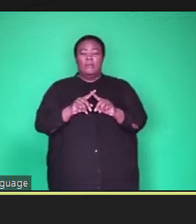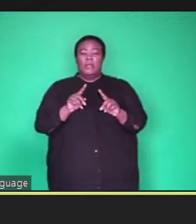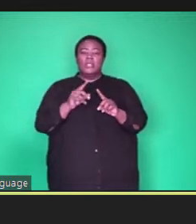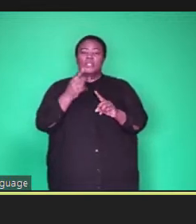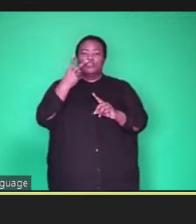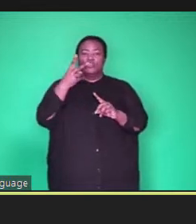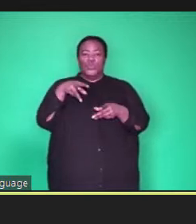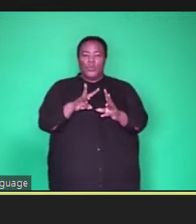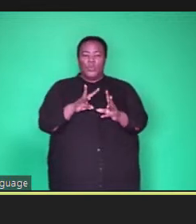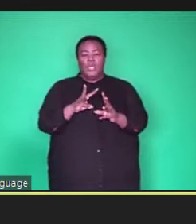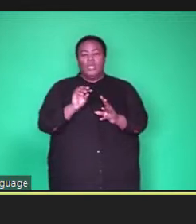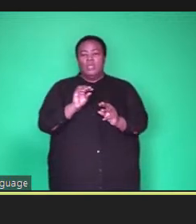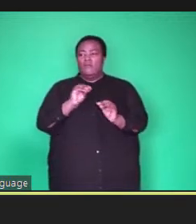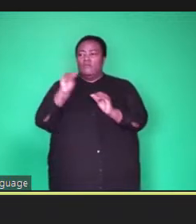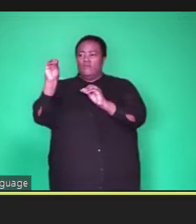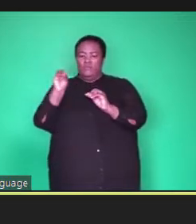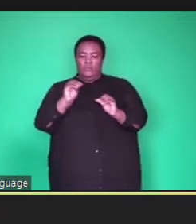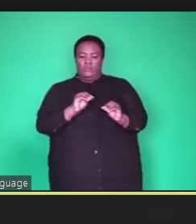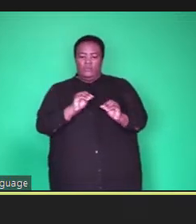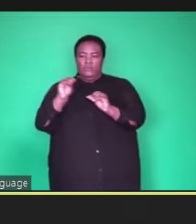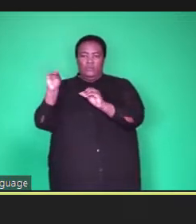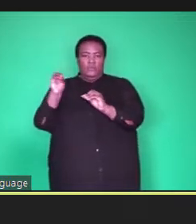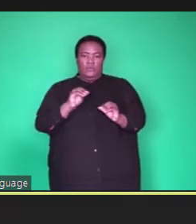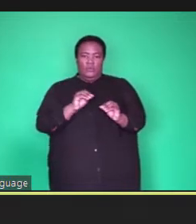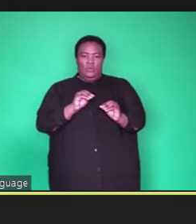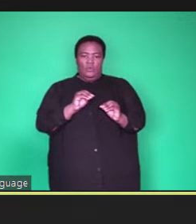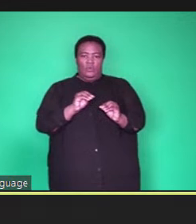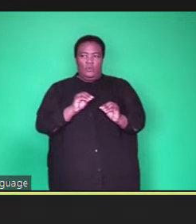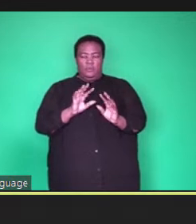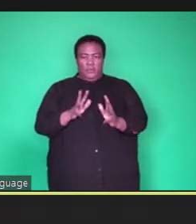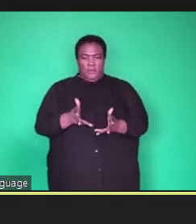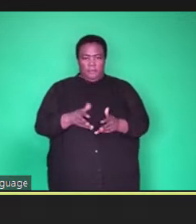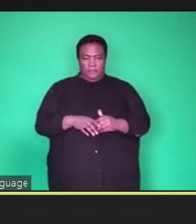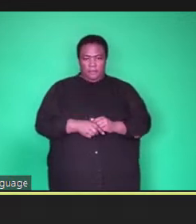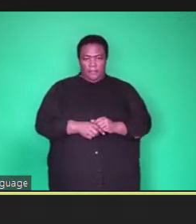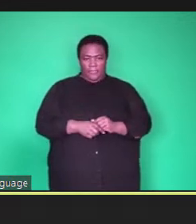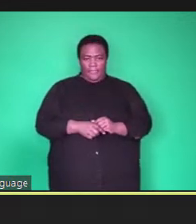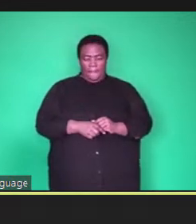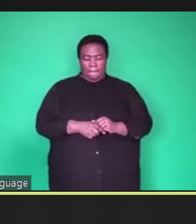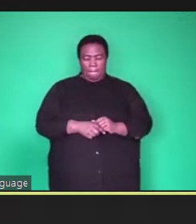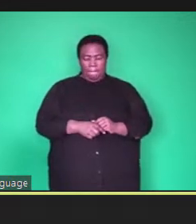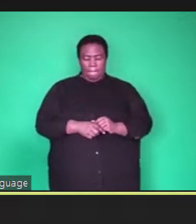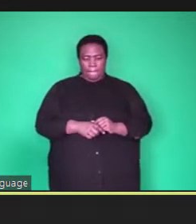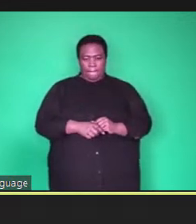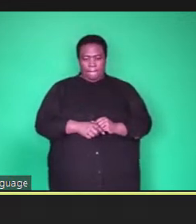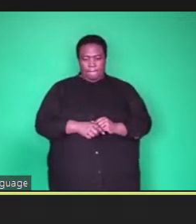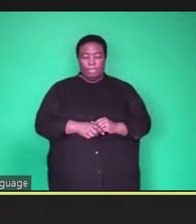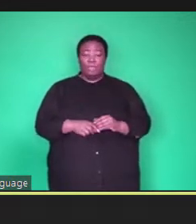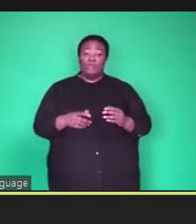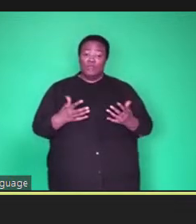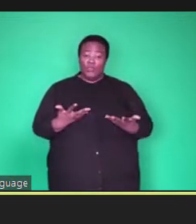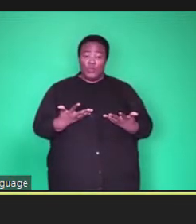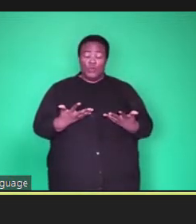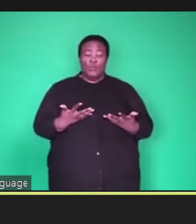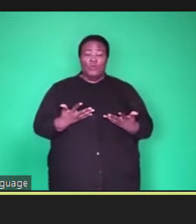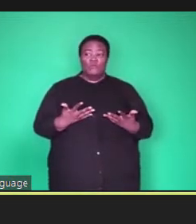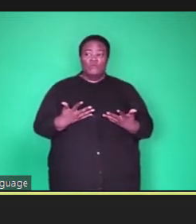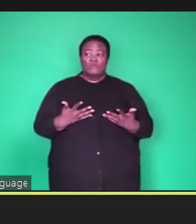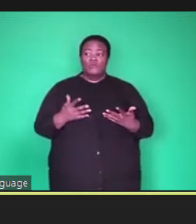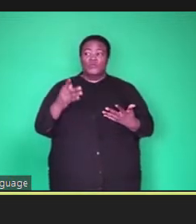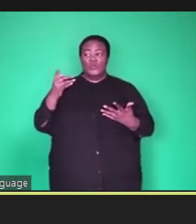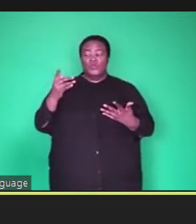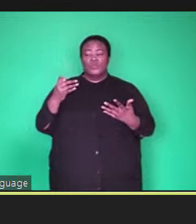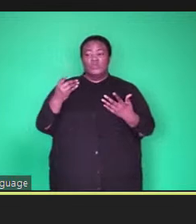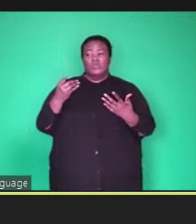but the urbanward space always gaining. Now, in order to shift the, sorry, this is the